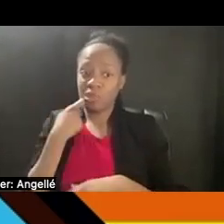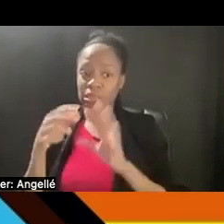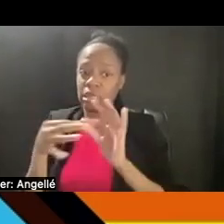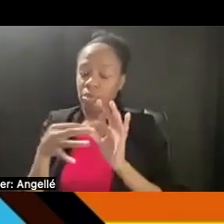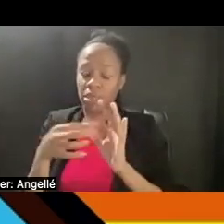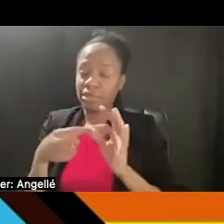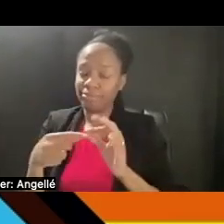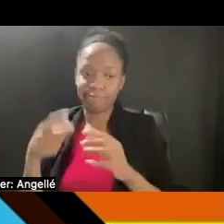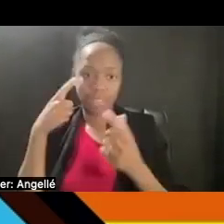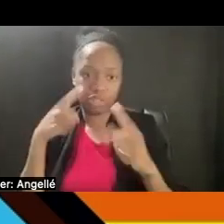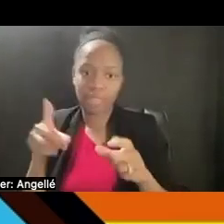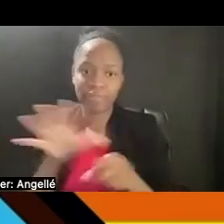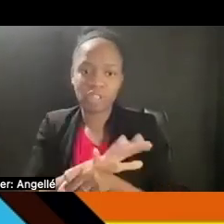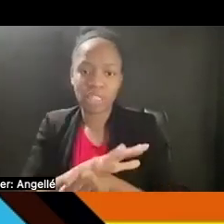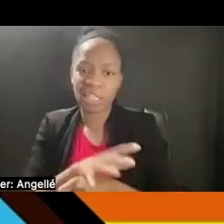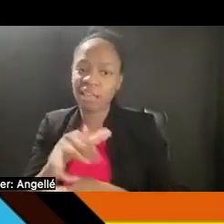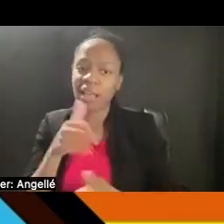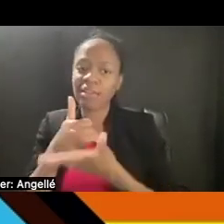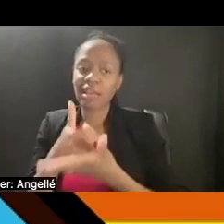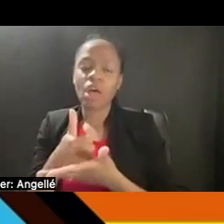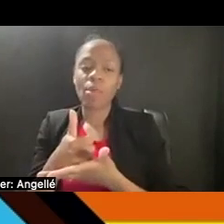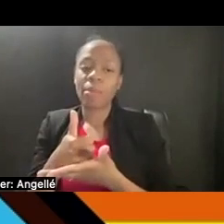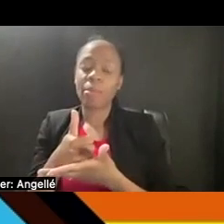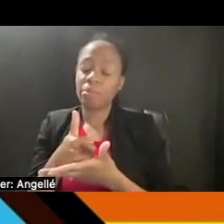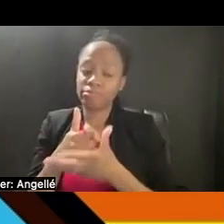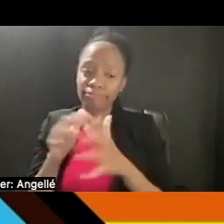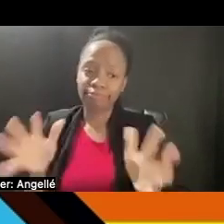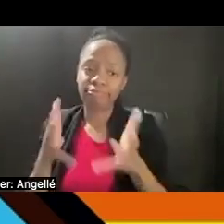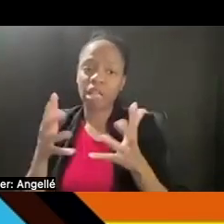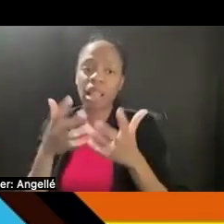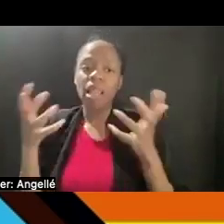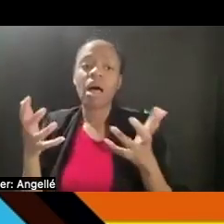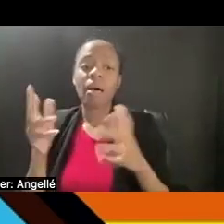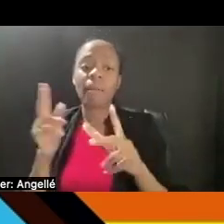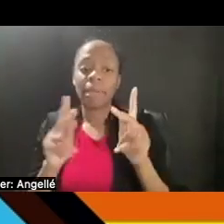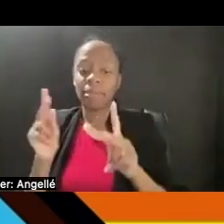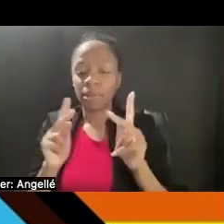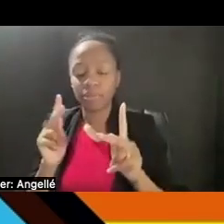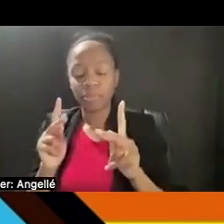that's really helped uplift a lot of folks. But I also say that